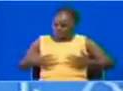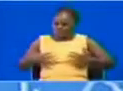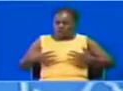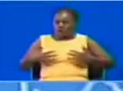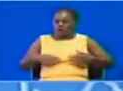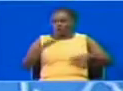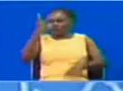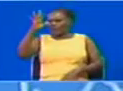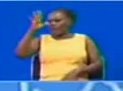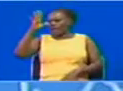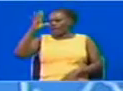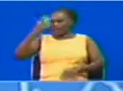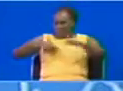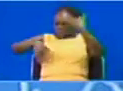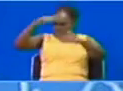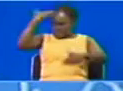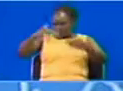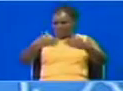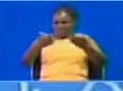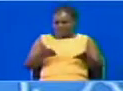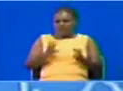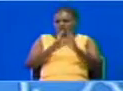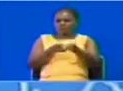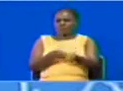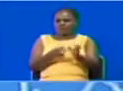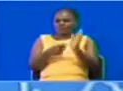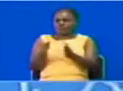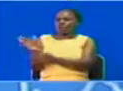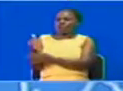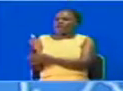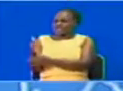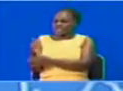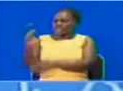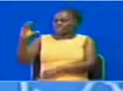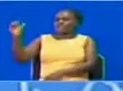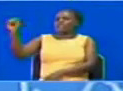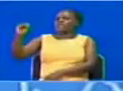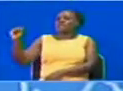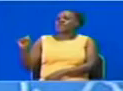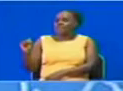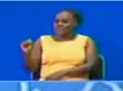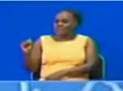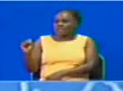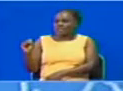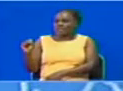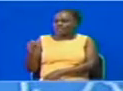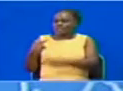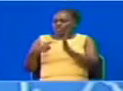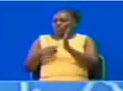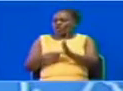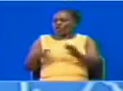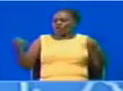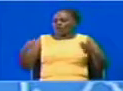some institutions. And the university's audit report, released on Thursday by Education Cabinet Secretary Fred Matiang'i, detailed how students